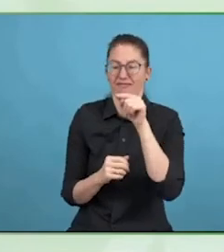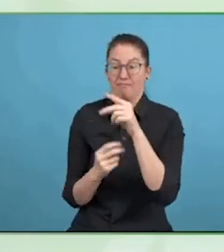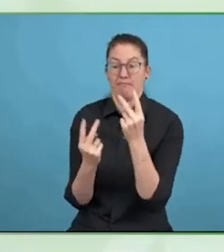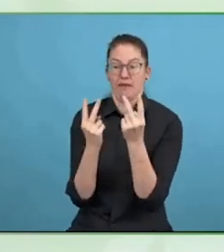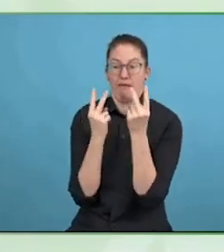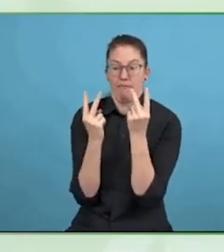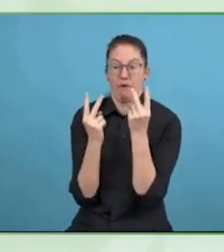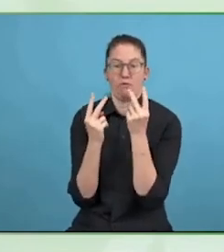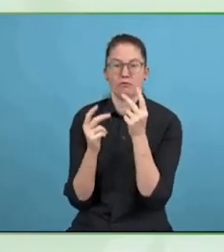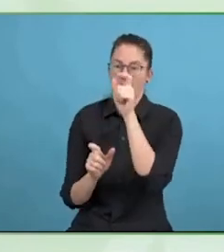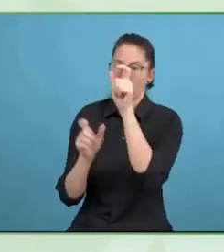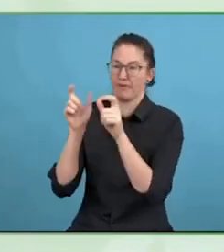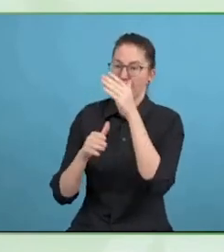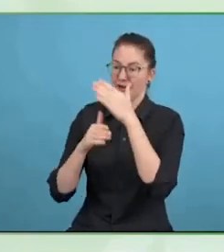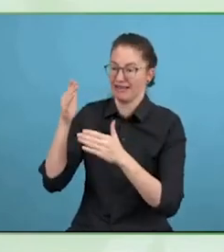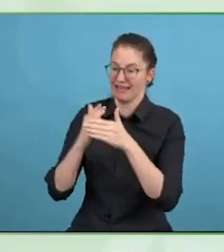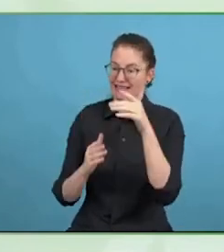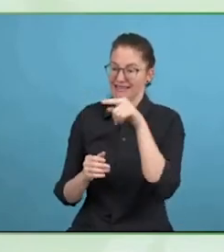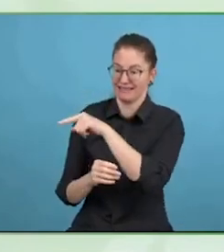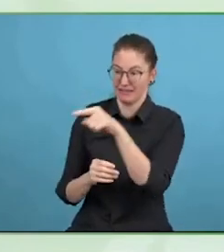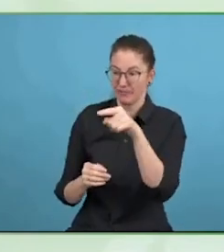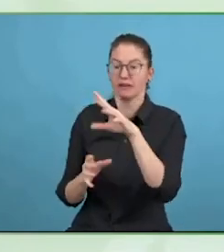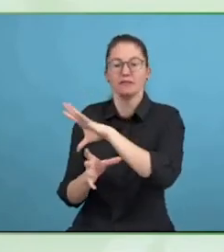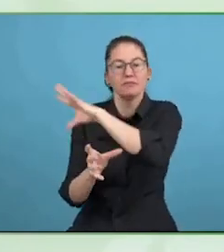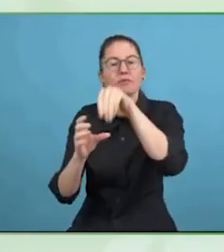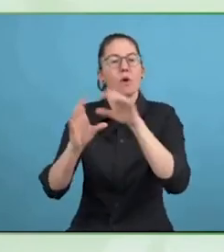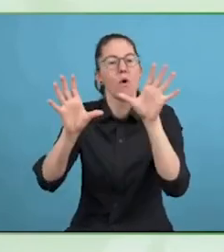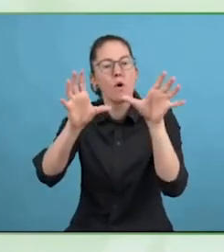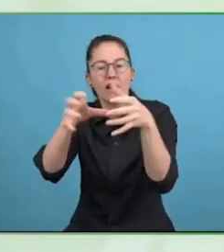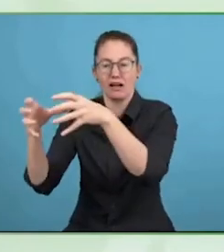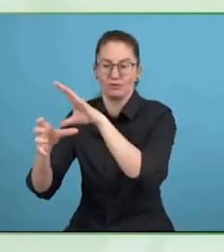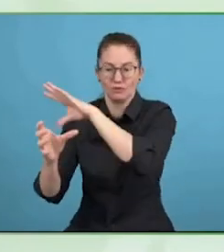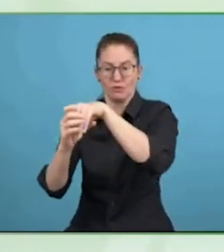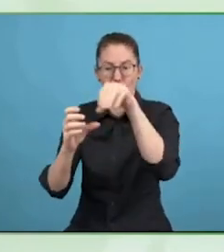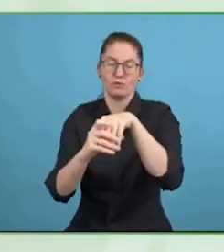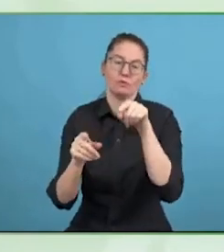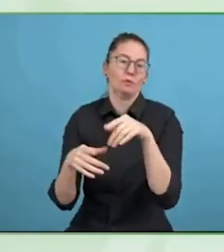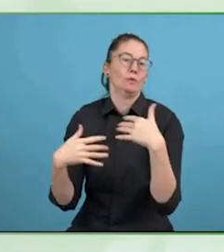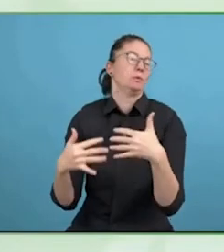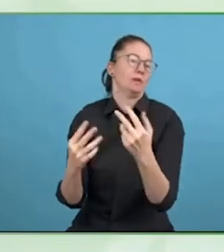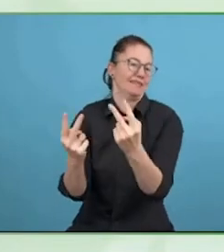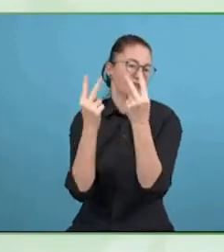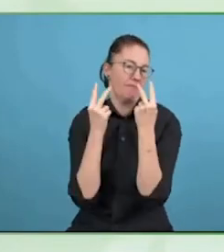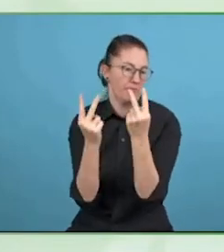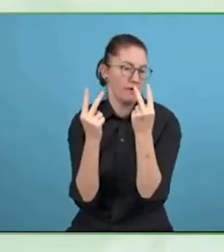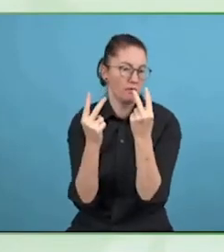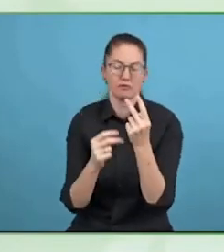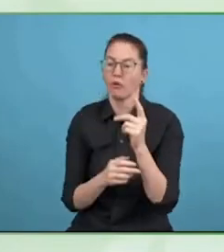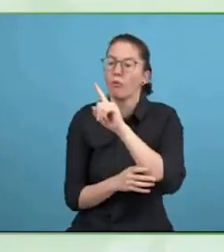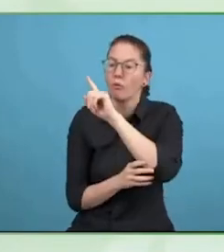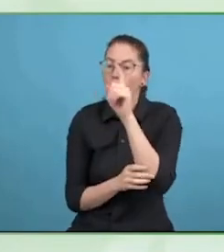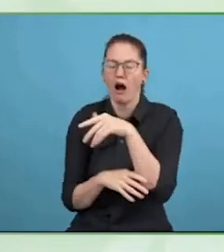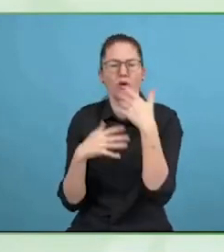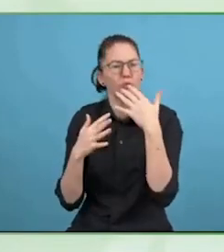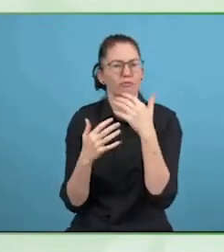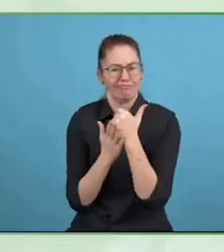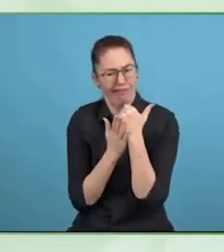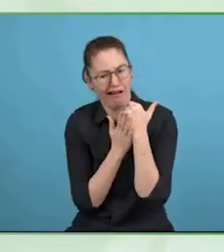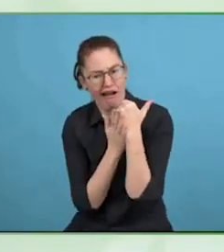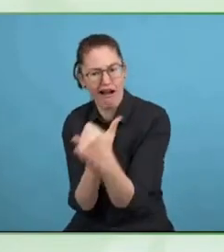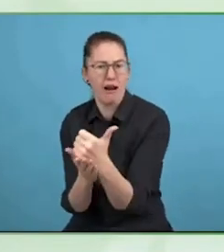projects. So that's the toolbox. But there are many toolboxes out there and there are many